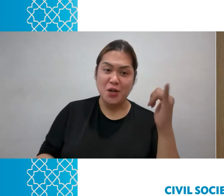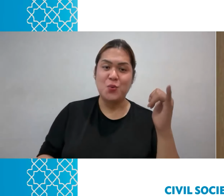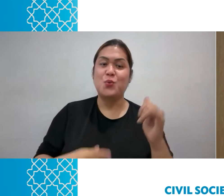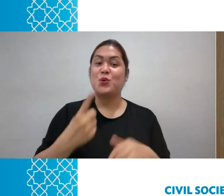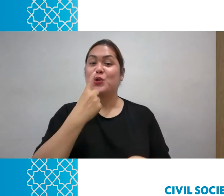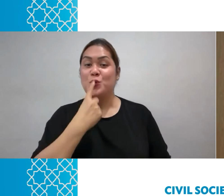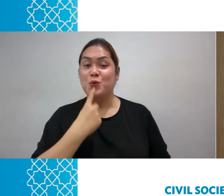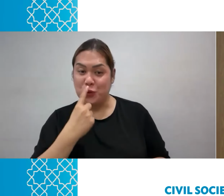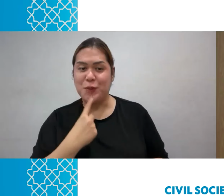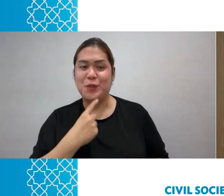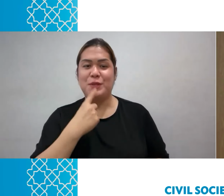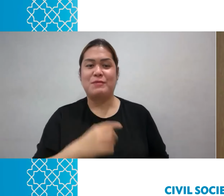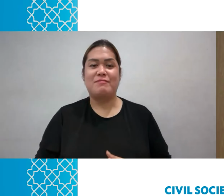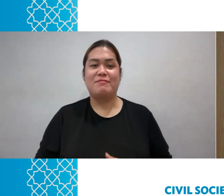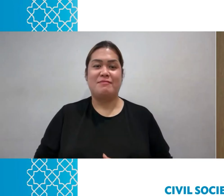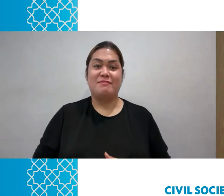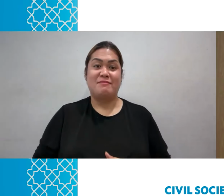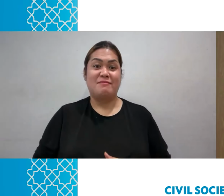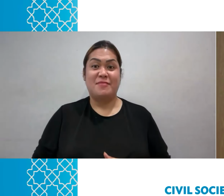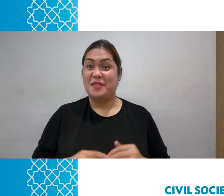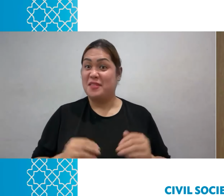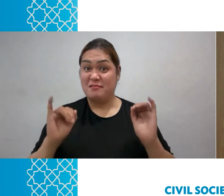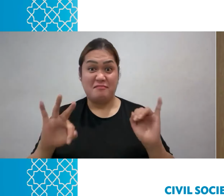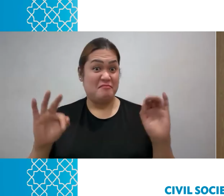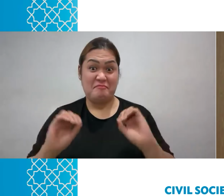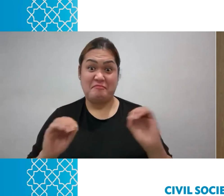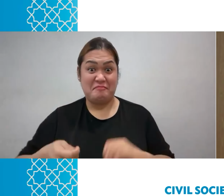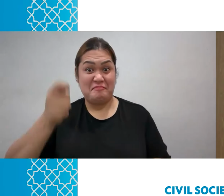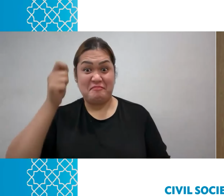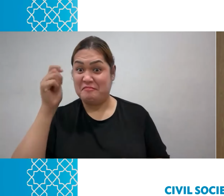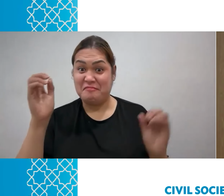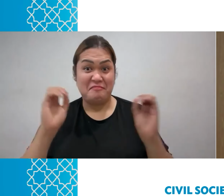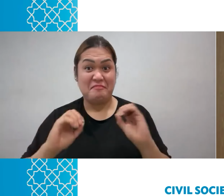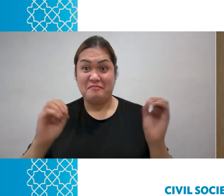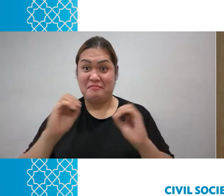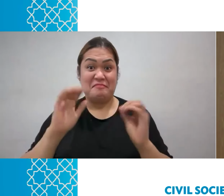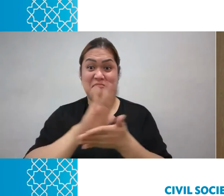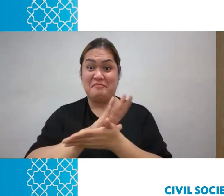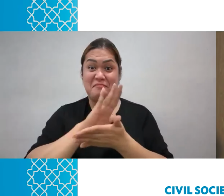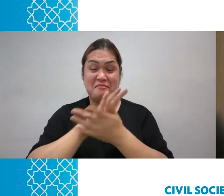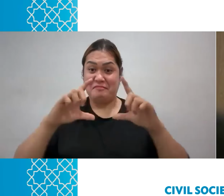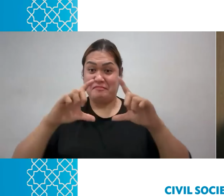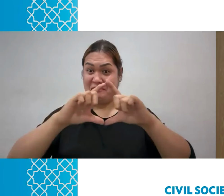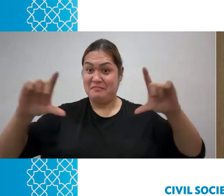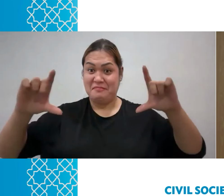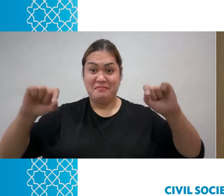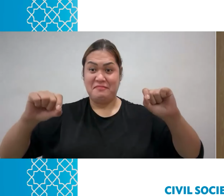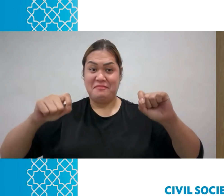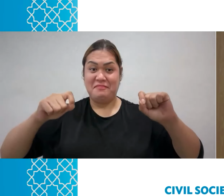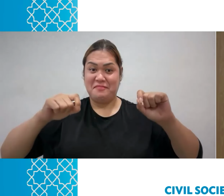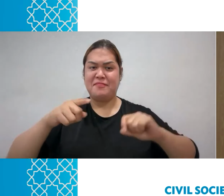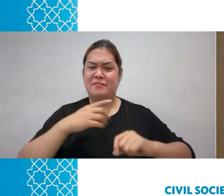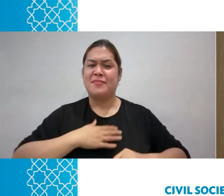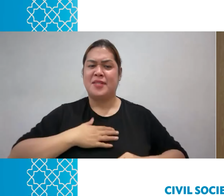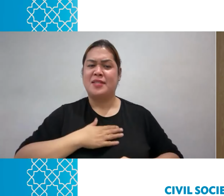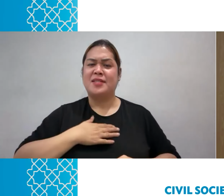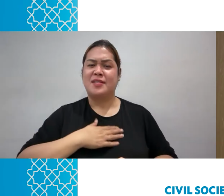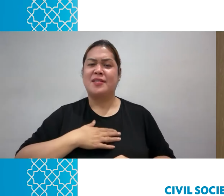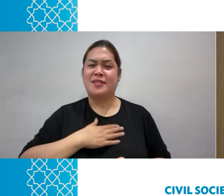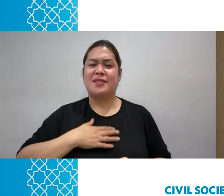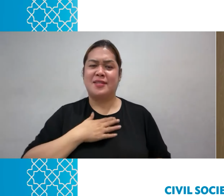not have some of these pieces of paper near to you, will you please grab some? Actually, we have a few extra